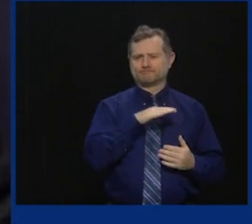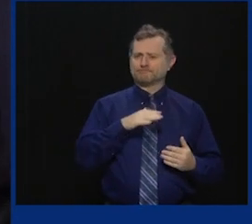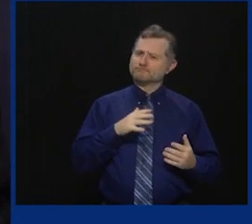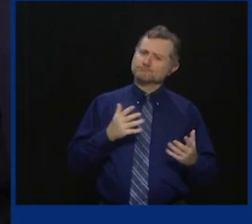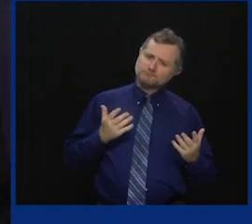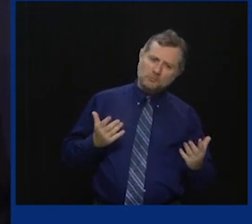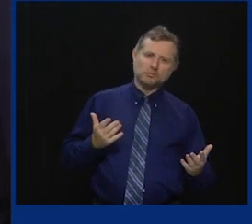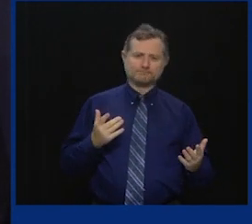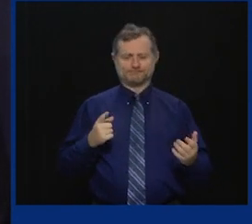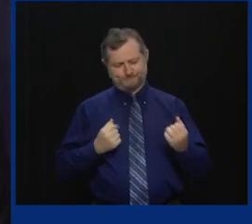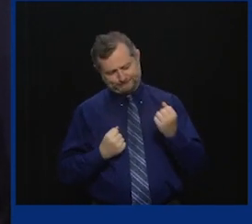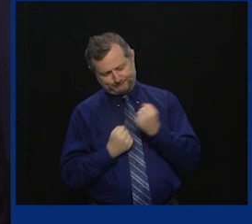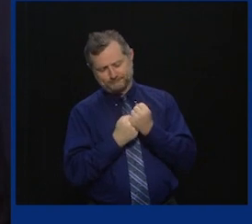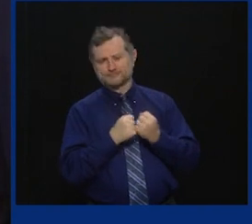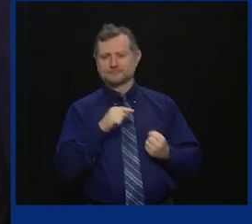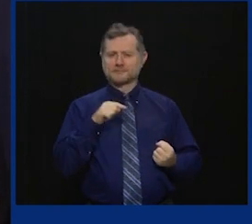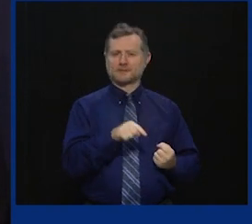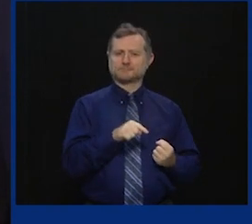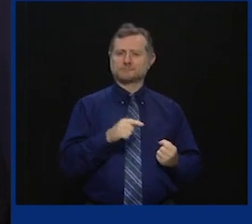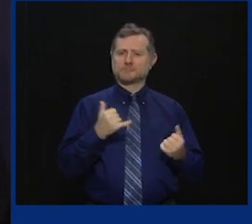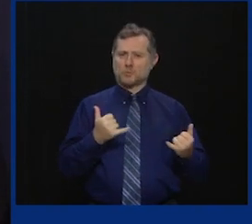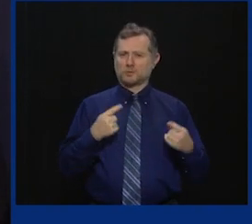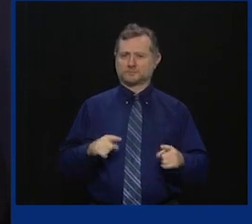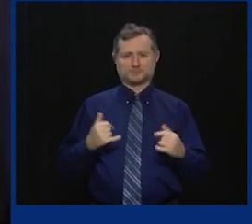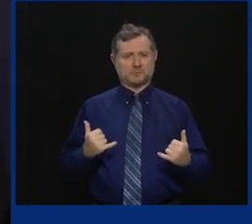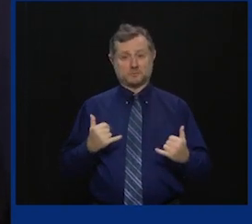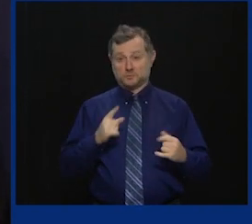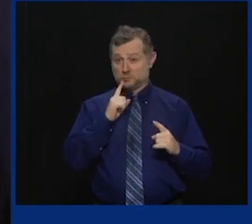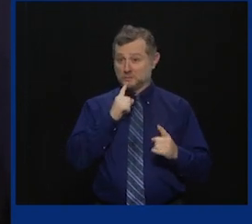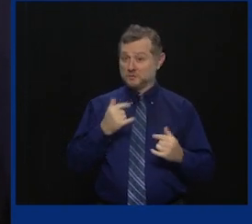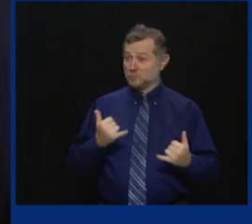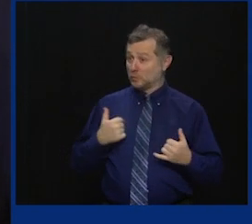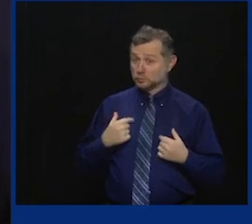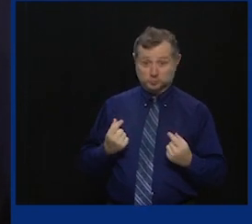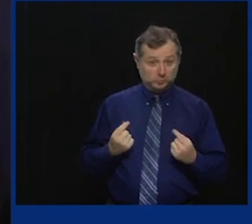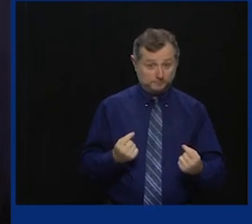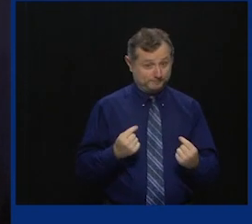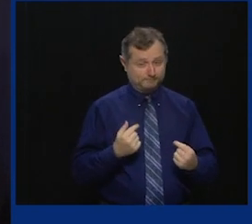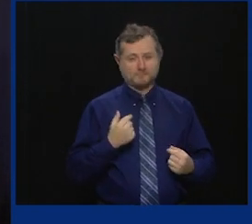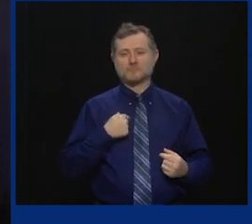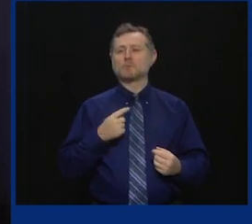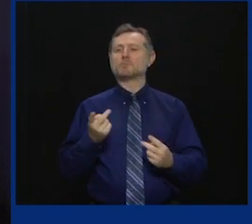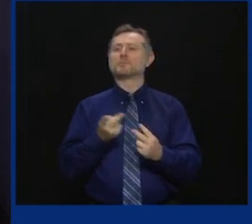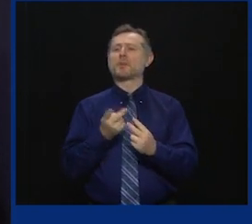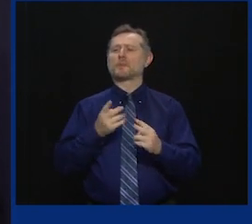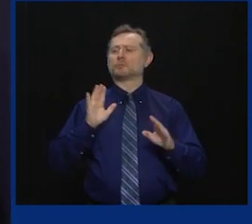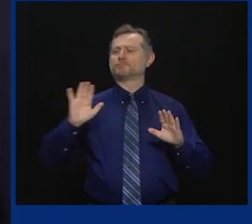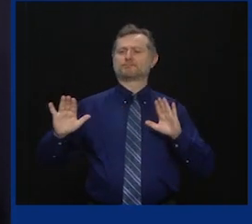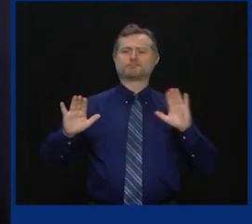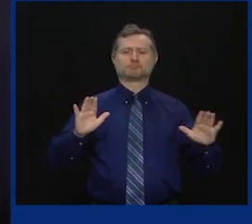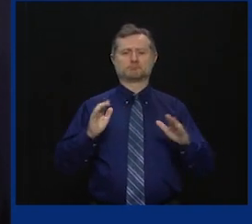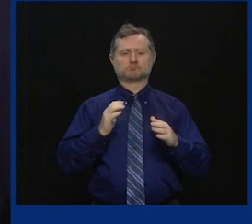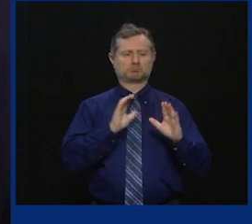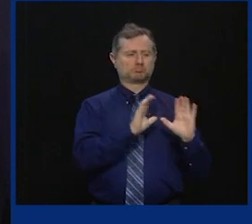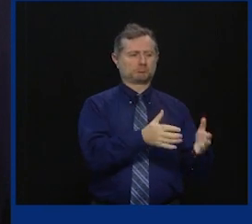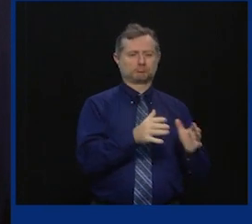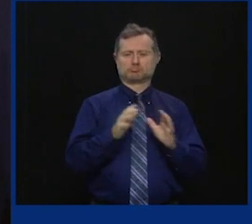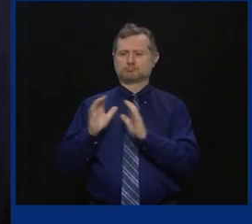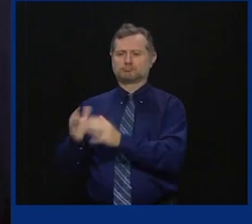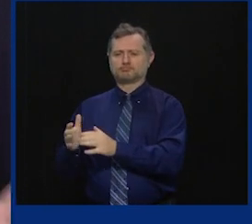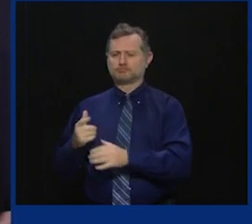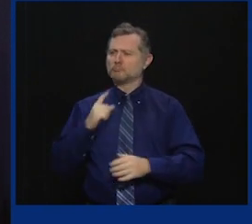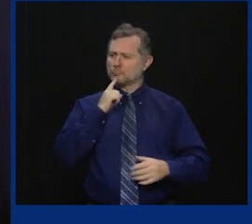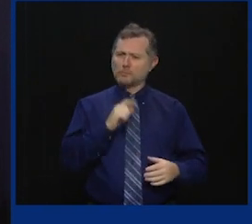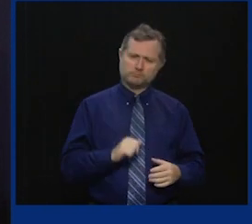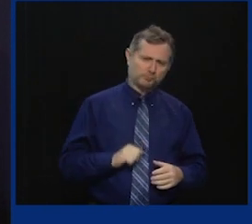to this event today, because what we're doing actually came out of your two respective bodies, and I'm very proud of the work that was done by your members,